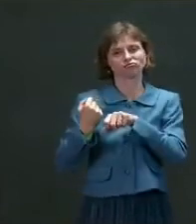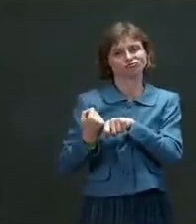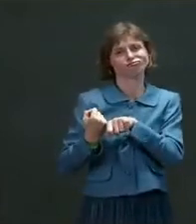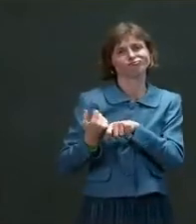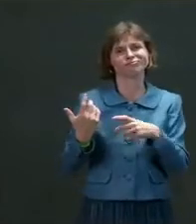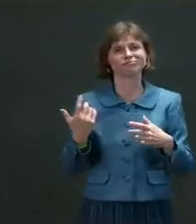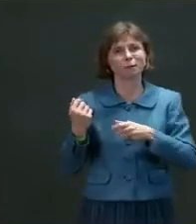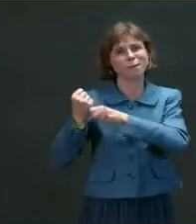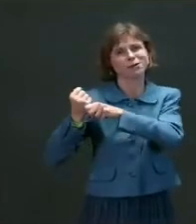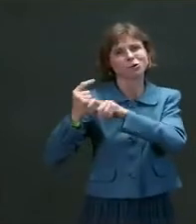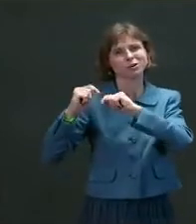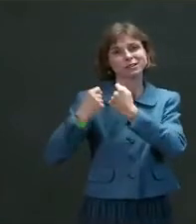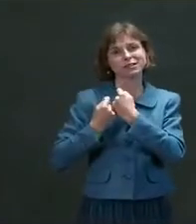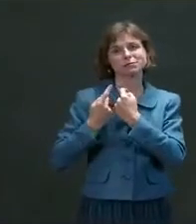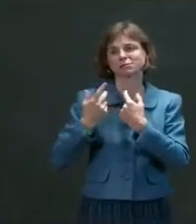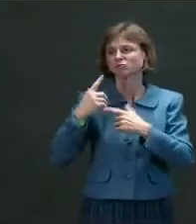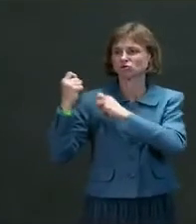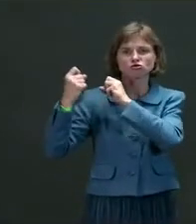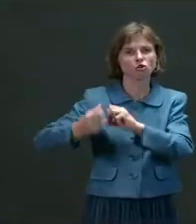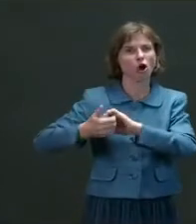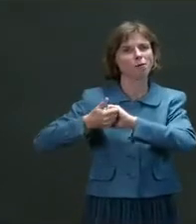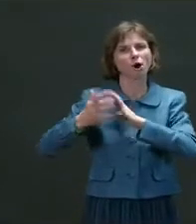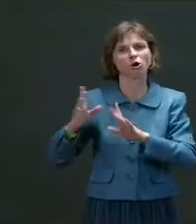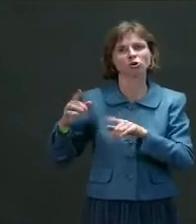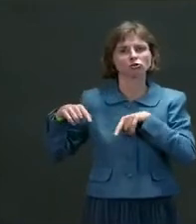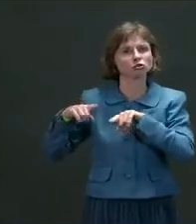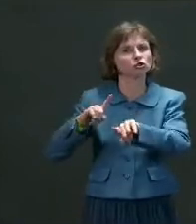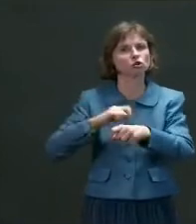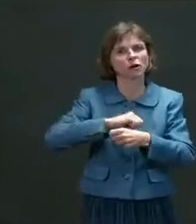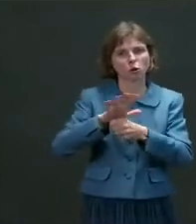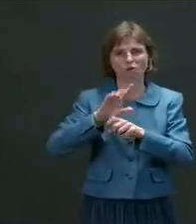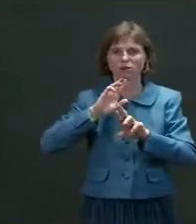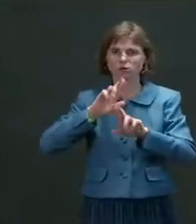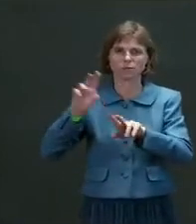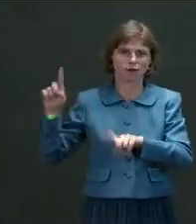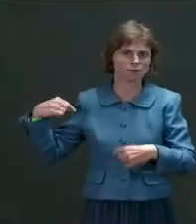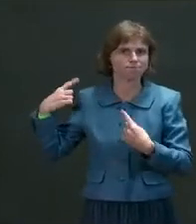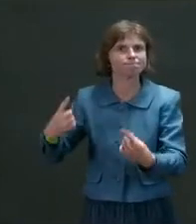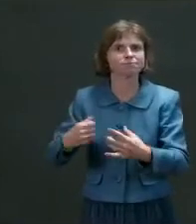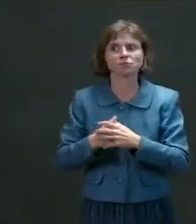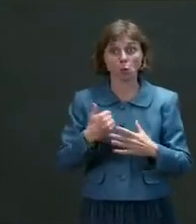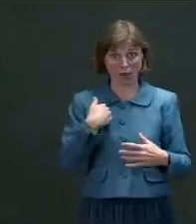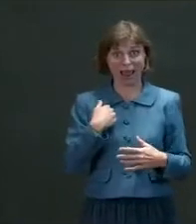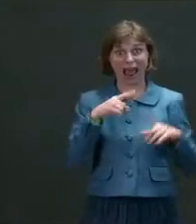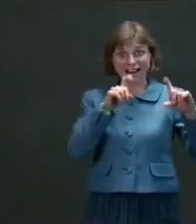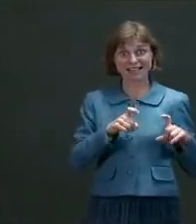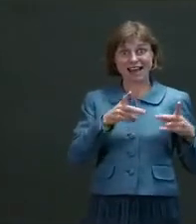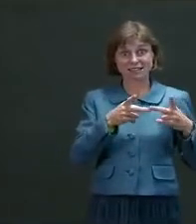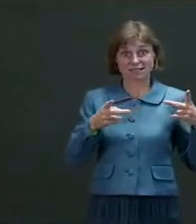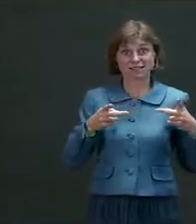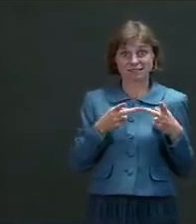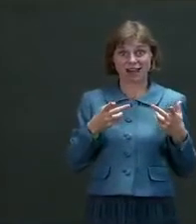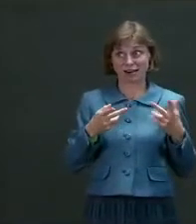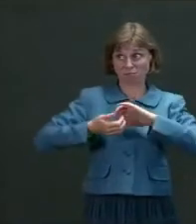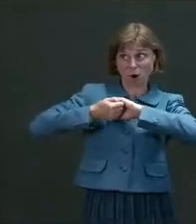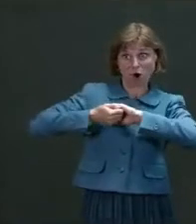been strong partners throughout the COVID response. We actually had a testing site in partnership